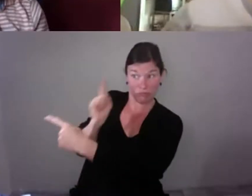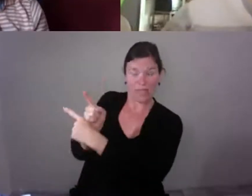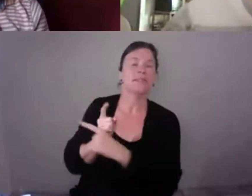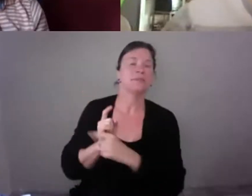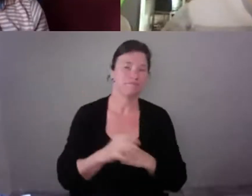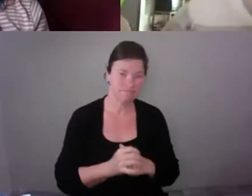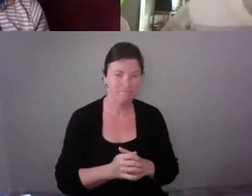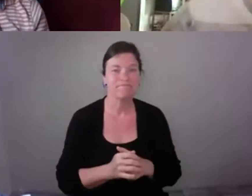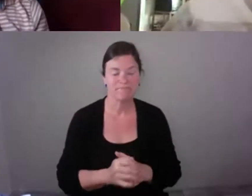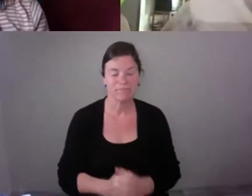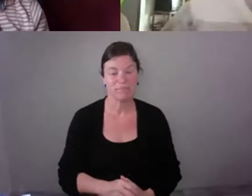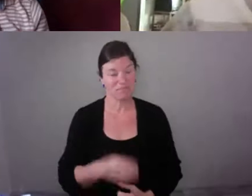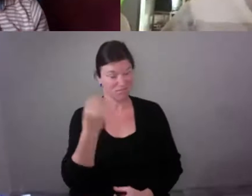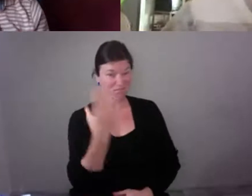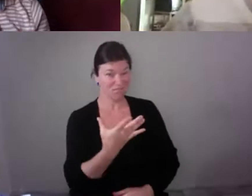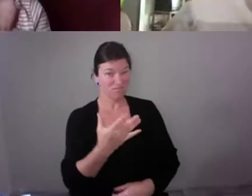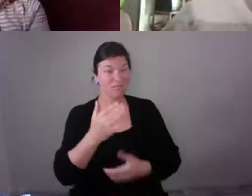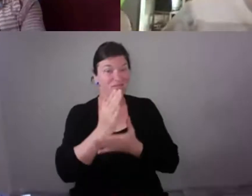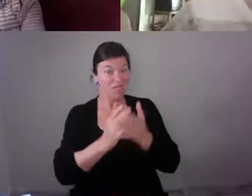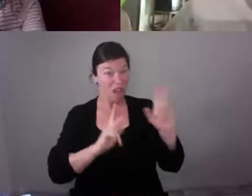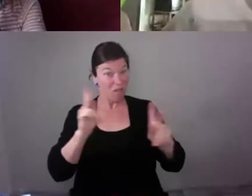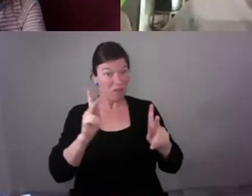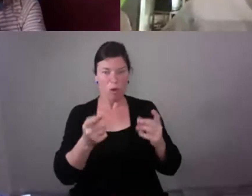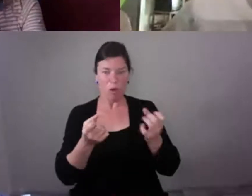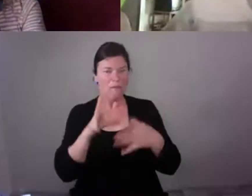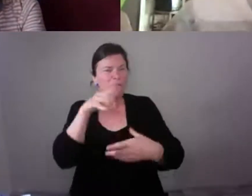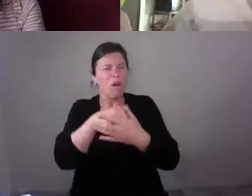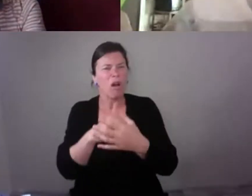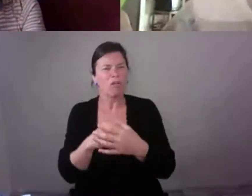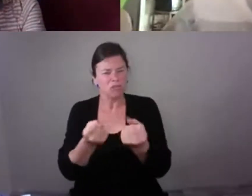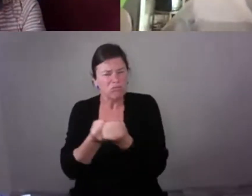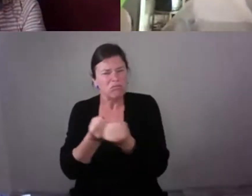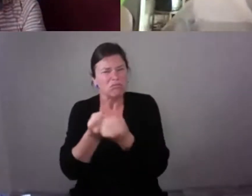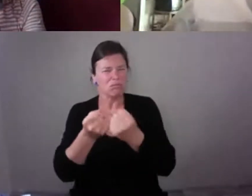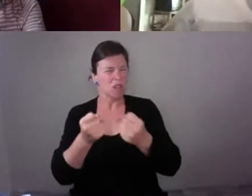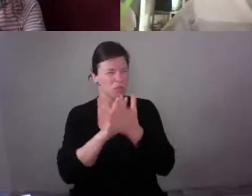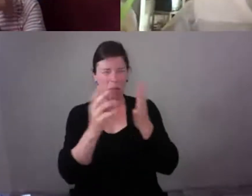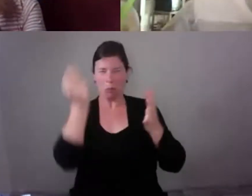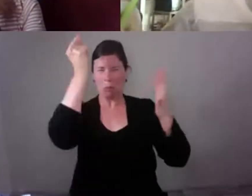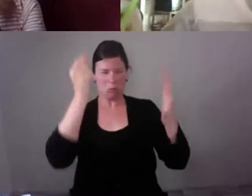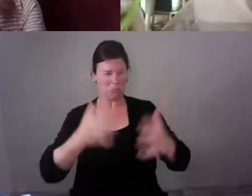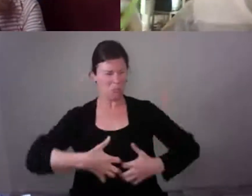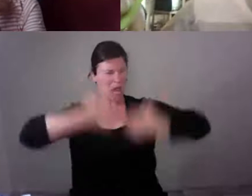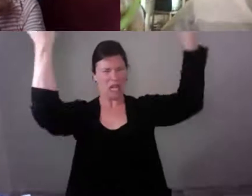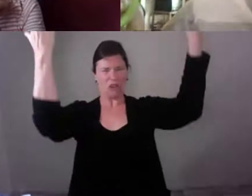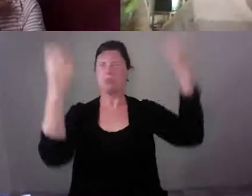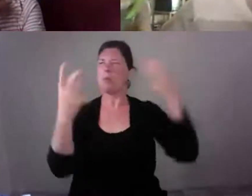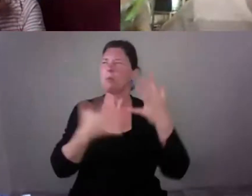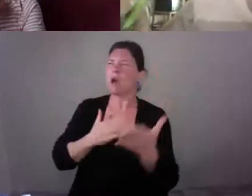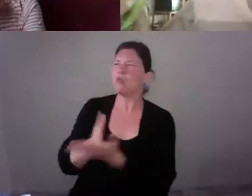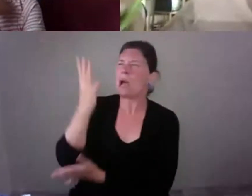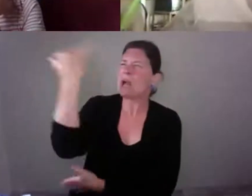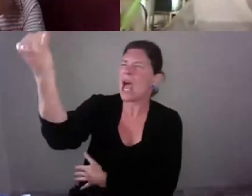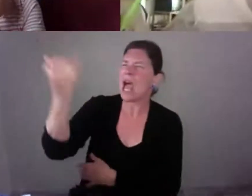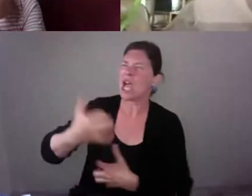they advocate, they get so angry yeah, because they want all their rights and they want them now, and